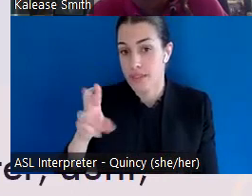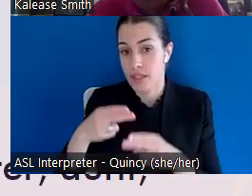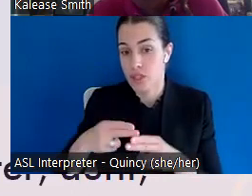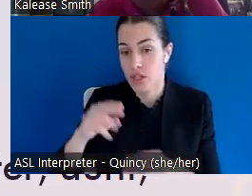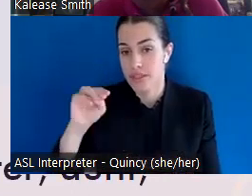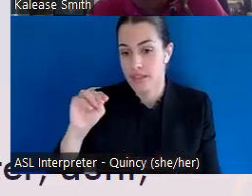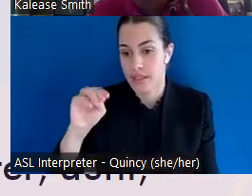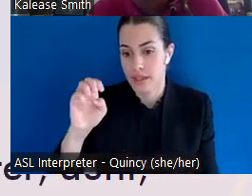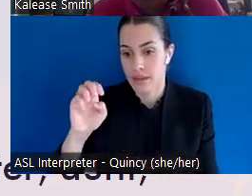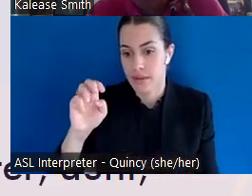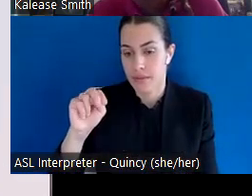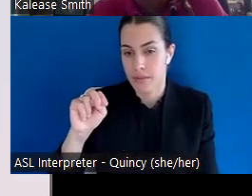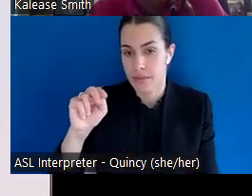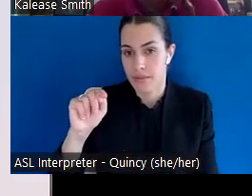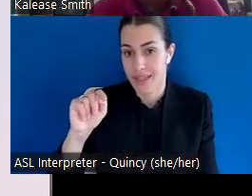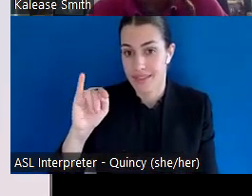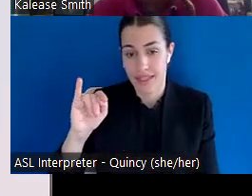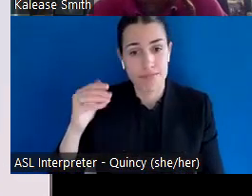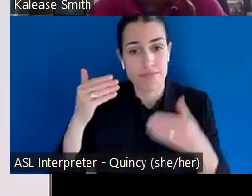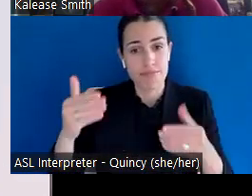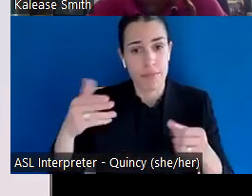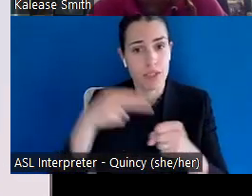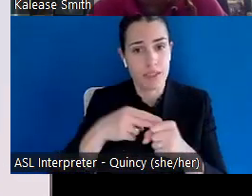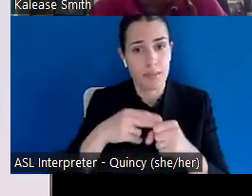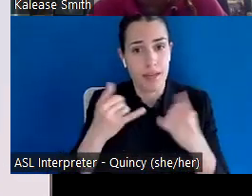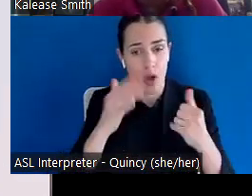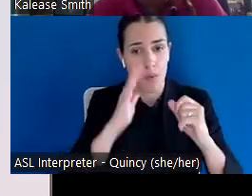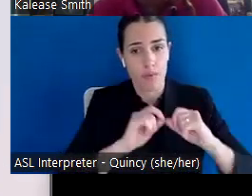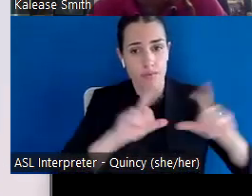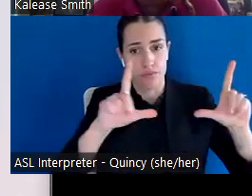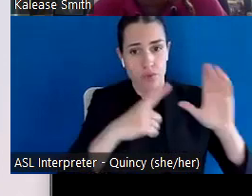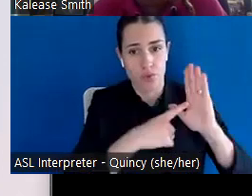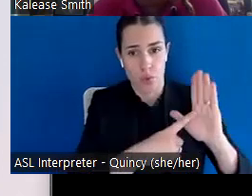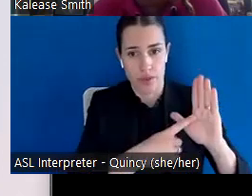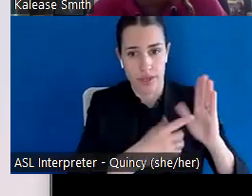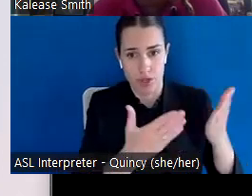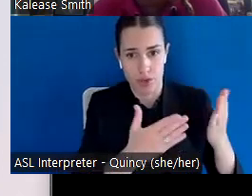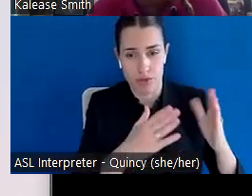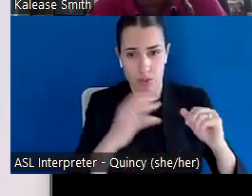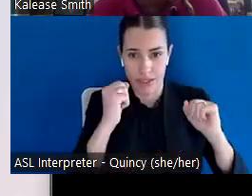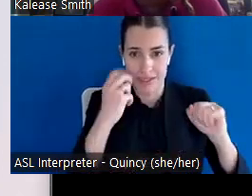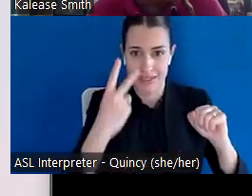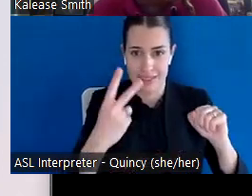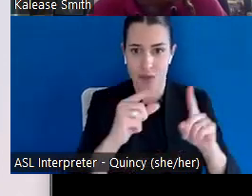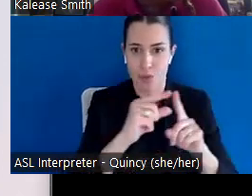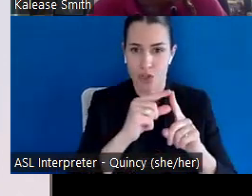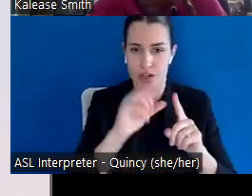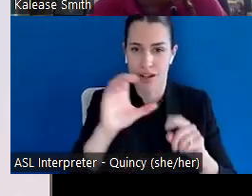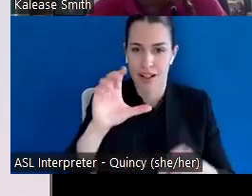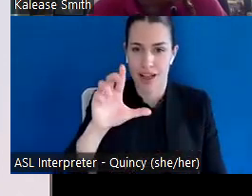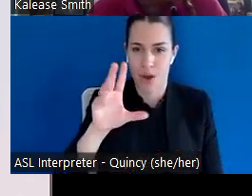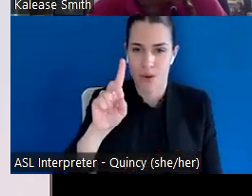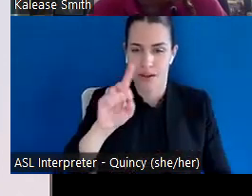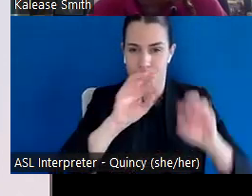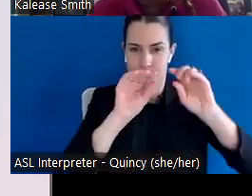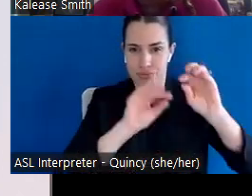can all look at the word cloud together. So in just a moment, I will have the word cloud open and we can look at